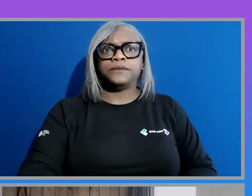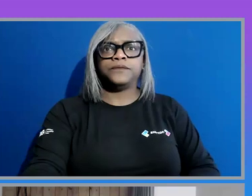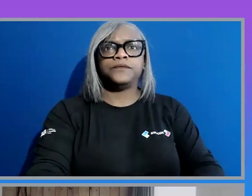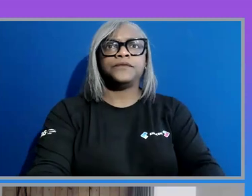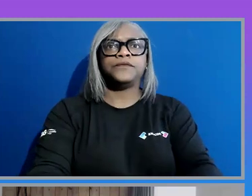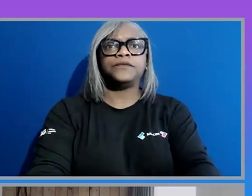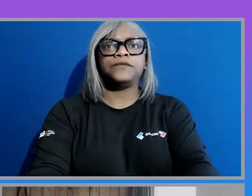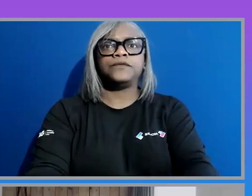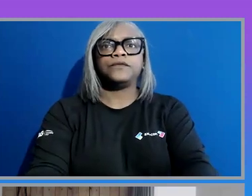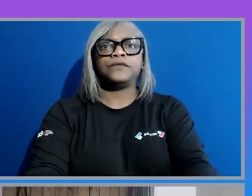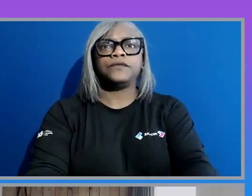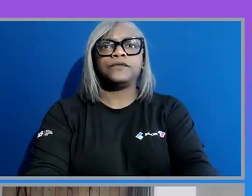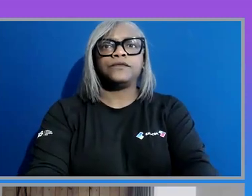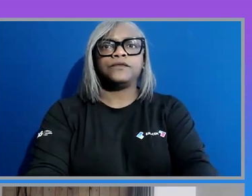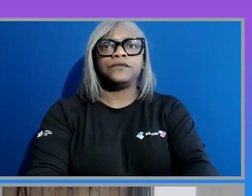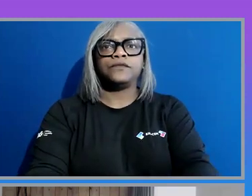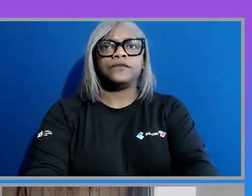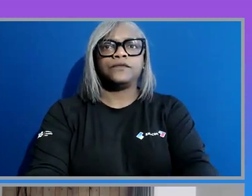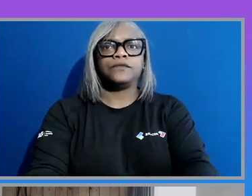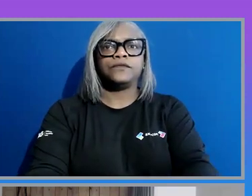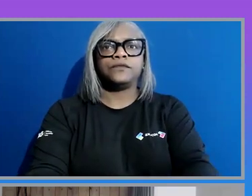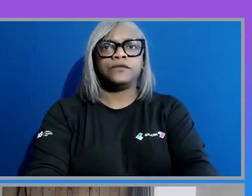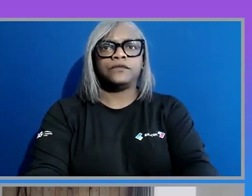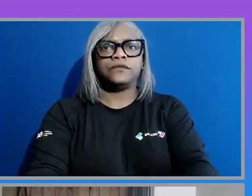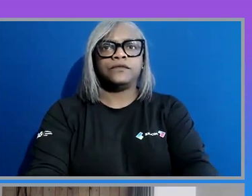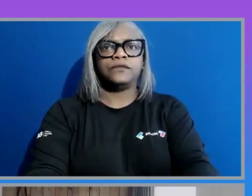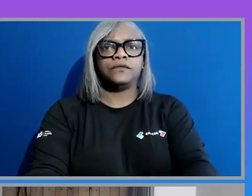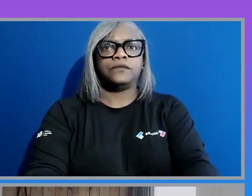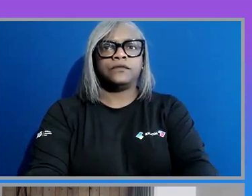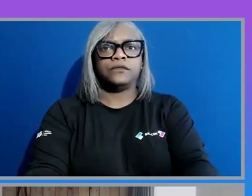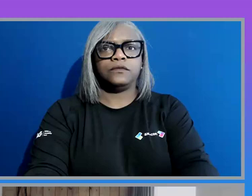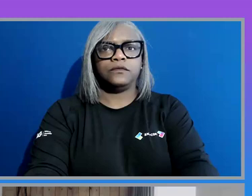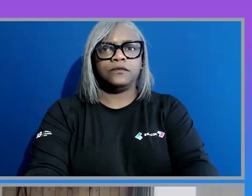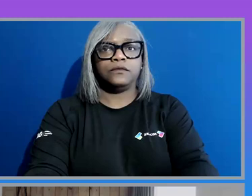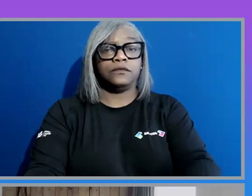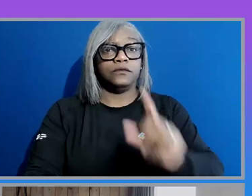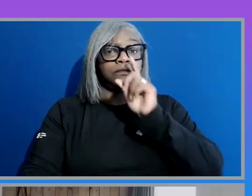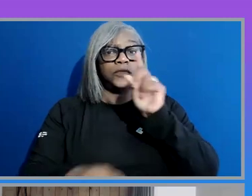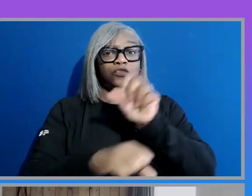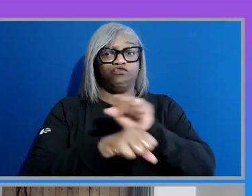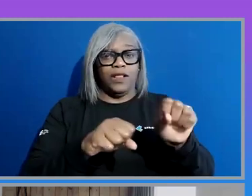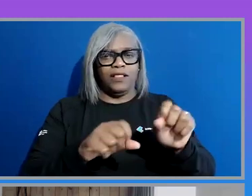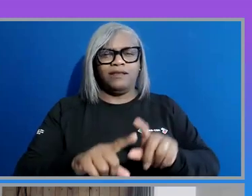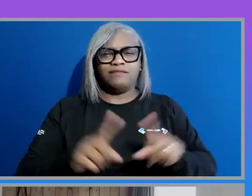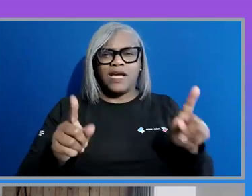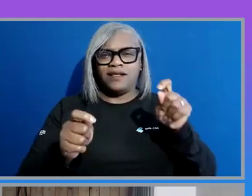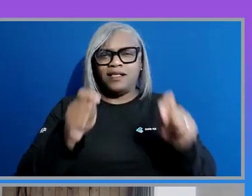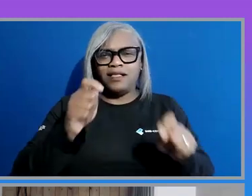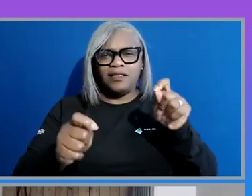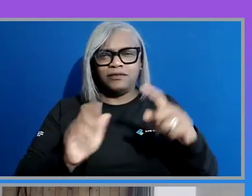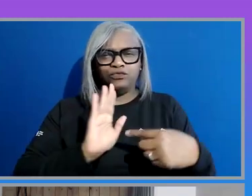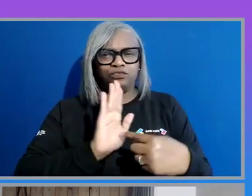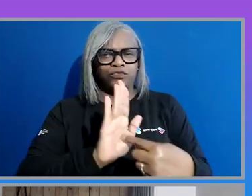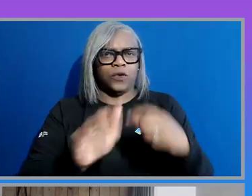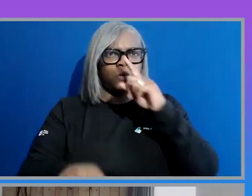code sample I have here is real code, but it's heavily edited so we can focus on the important stuff for this talk.